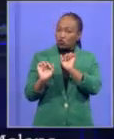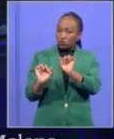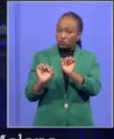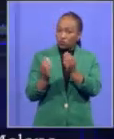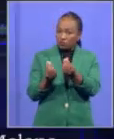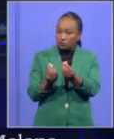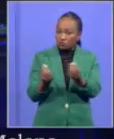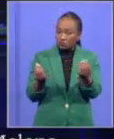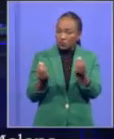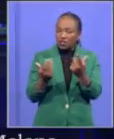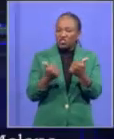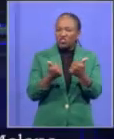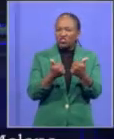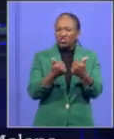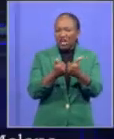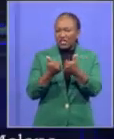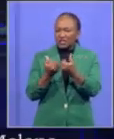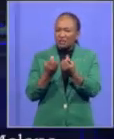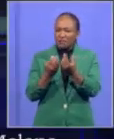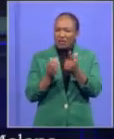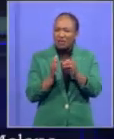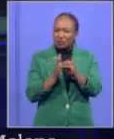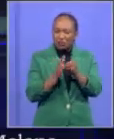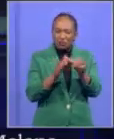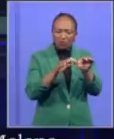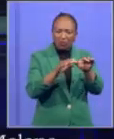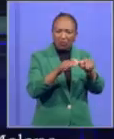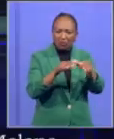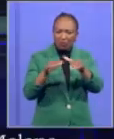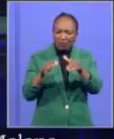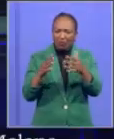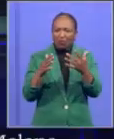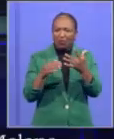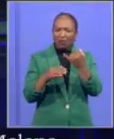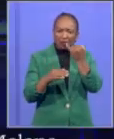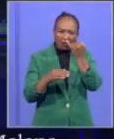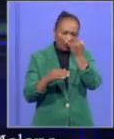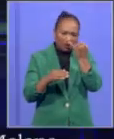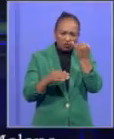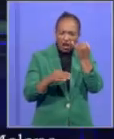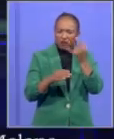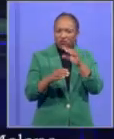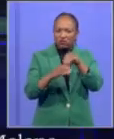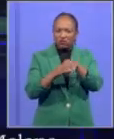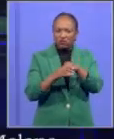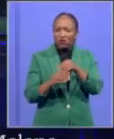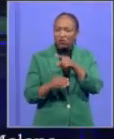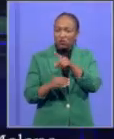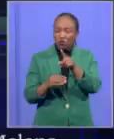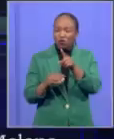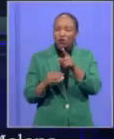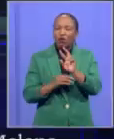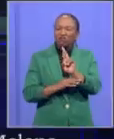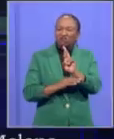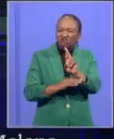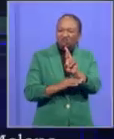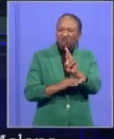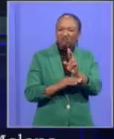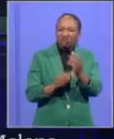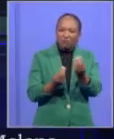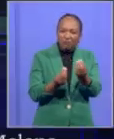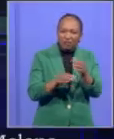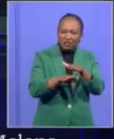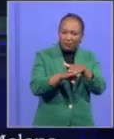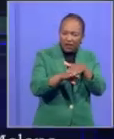diphephetso tse ngata tse kenyeletsang gangsterism ho kena maqulwaneng ho kena tshebedisong ya dithethefatsi wena ho ba haufi le bana beno ho ba haufi le motswadi wa